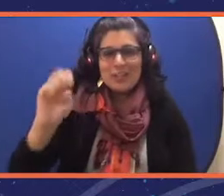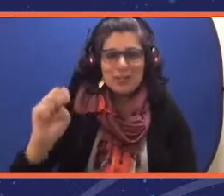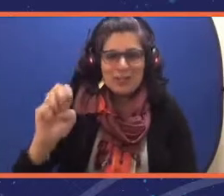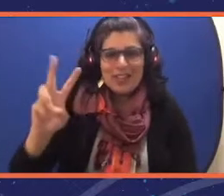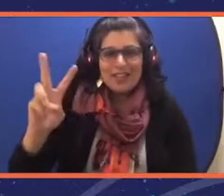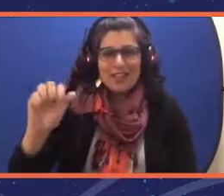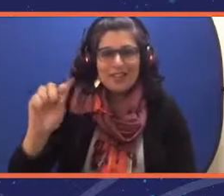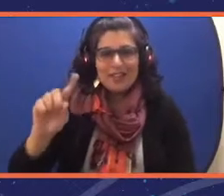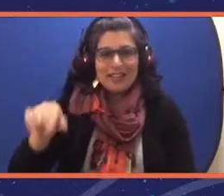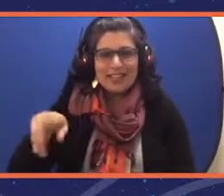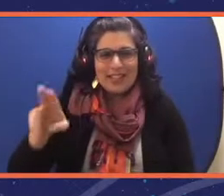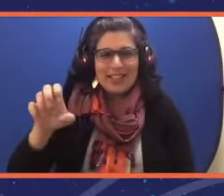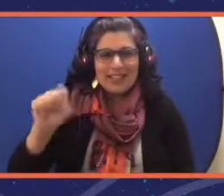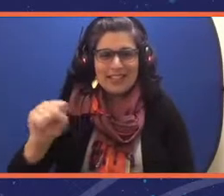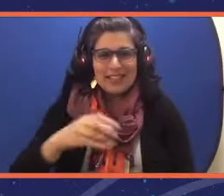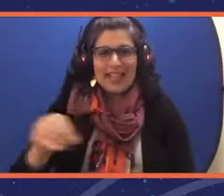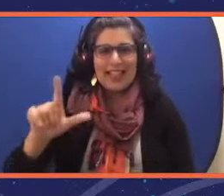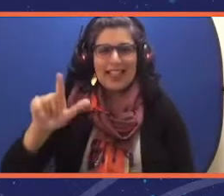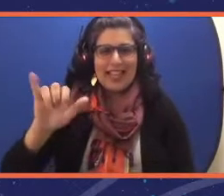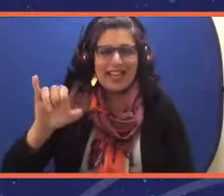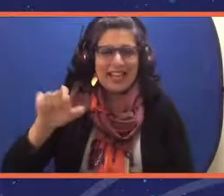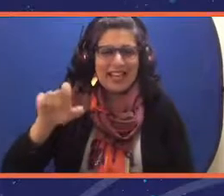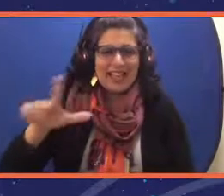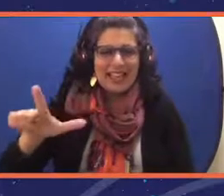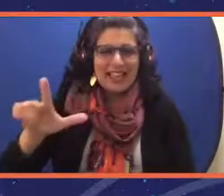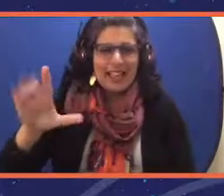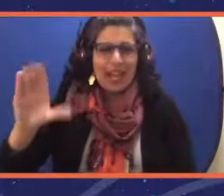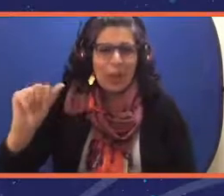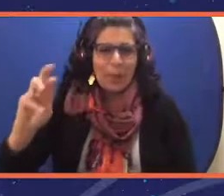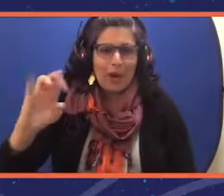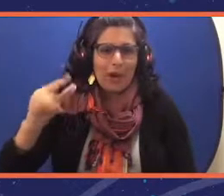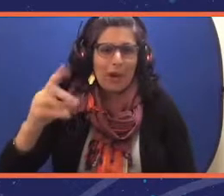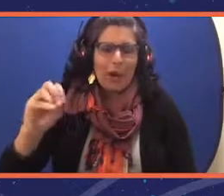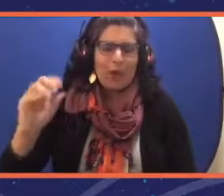Lael Camargo. Give them some love, y'all.